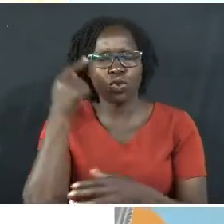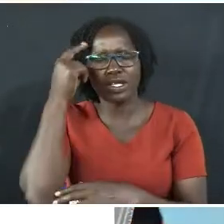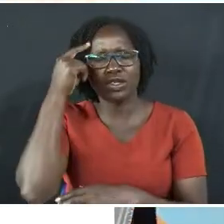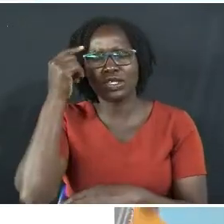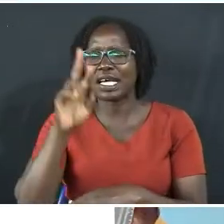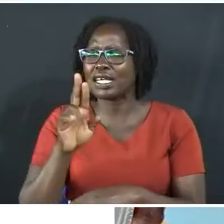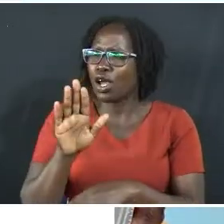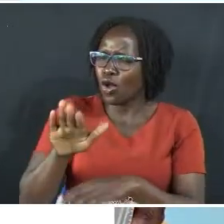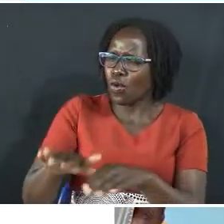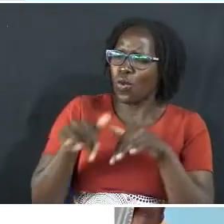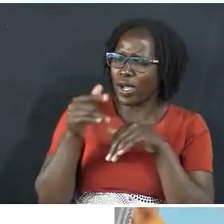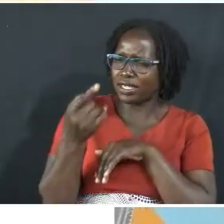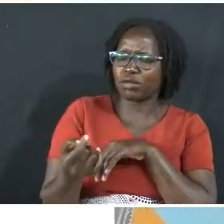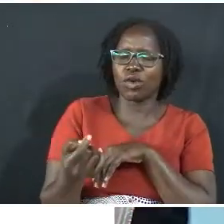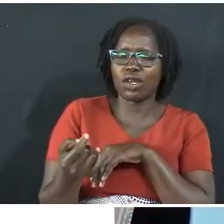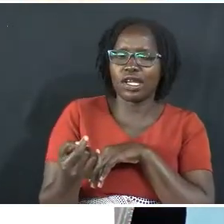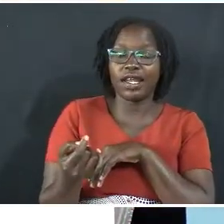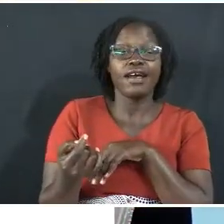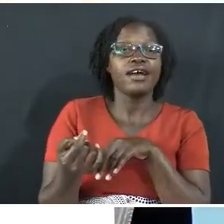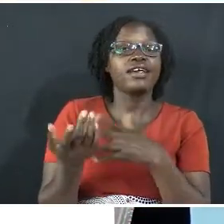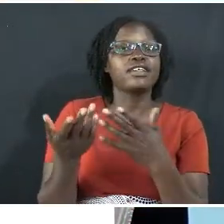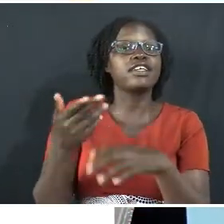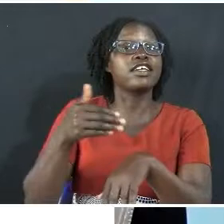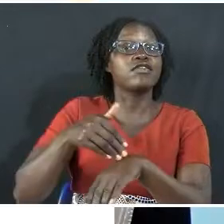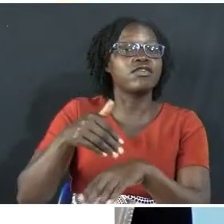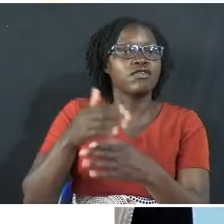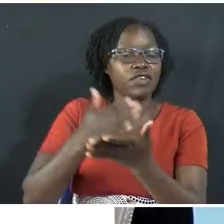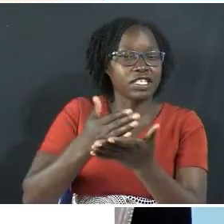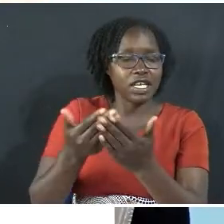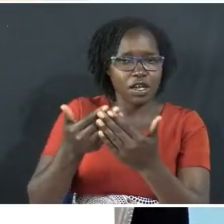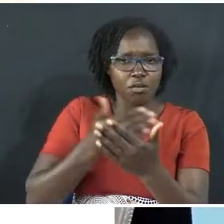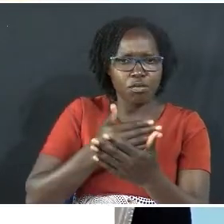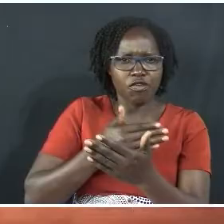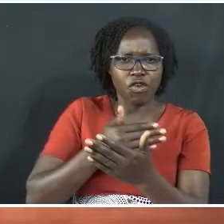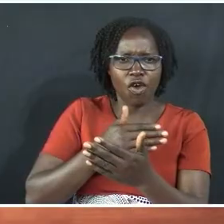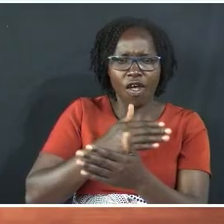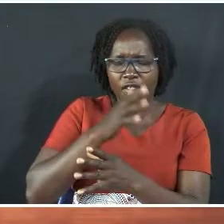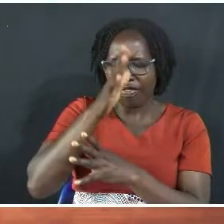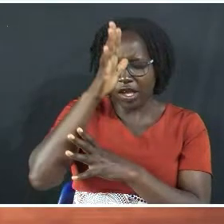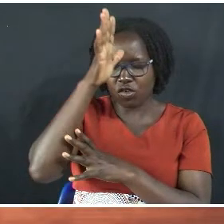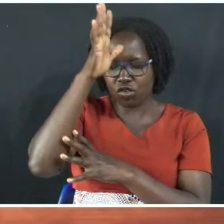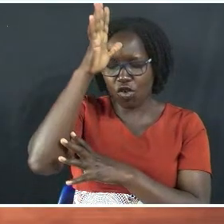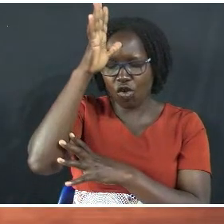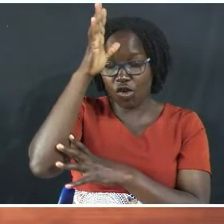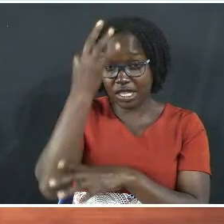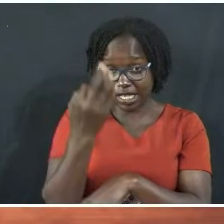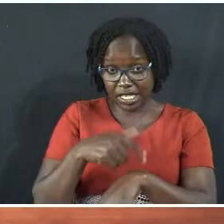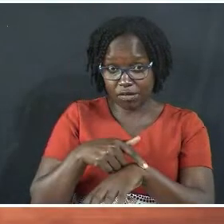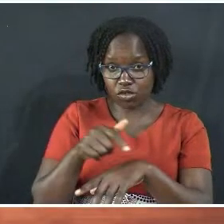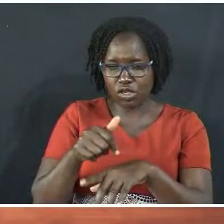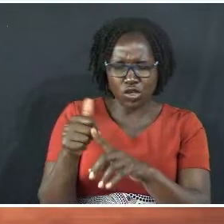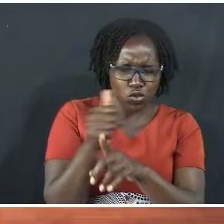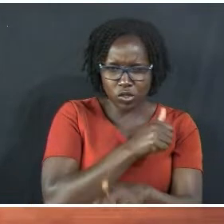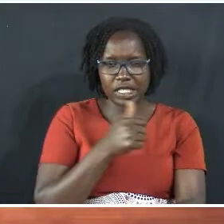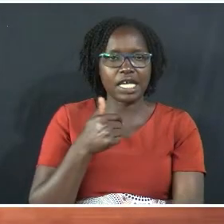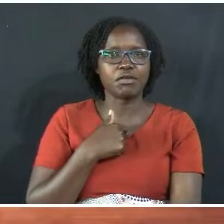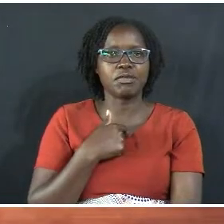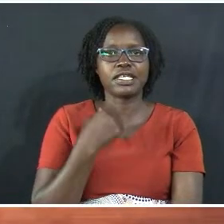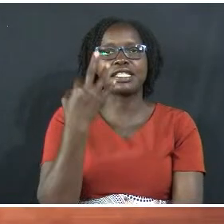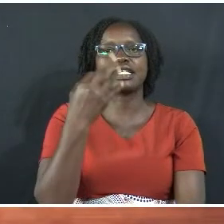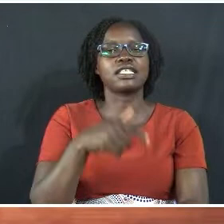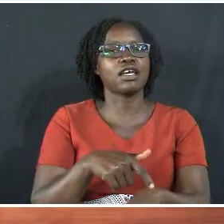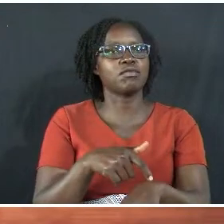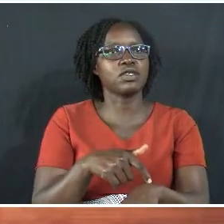Peter. Wait a little bit. In fact, before the cock cries, you will deny me